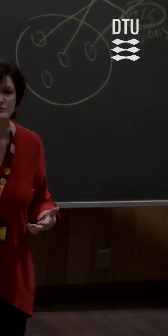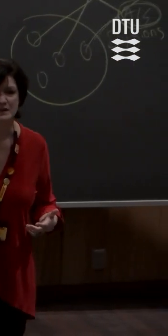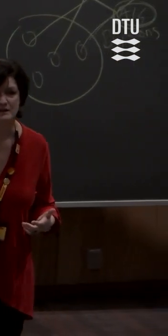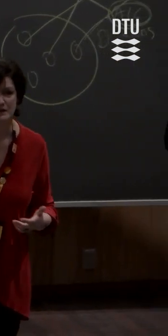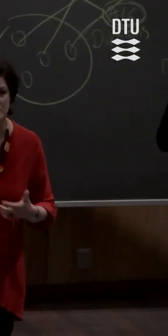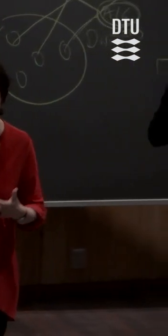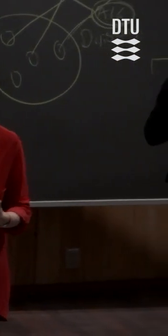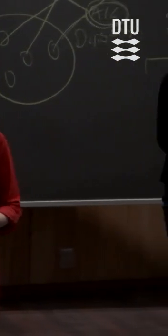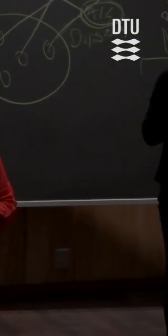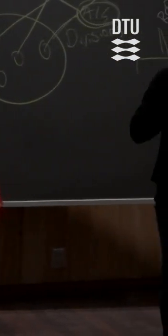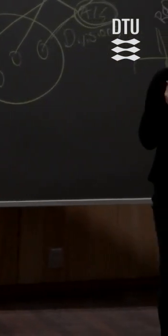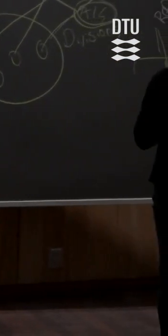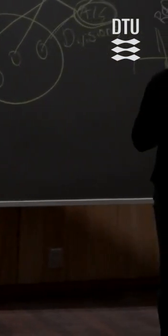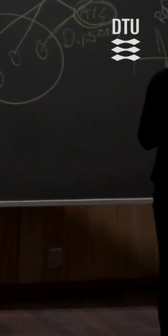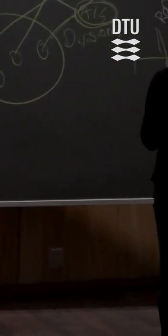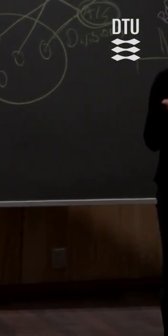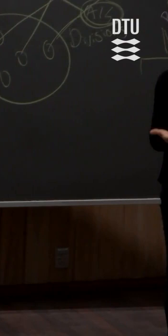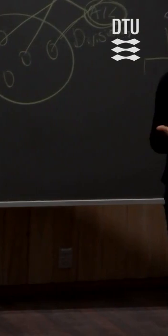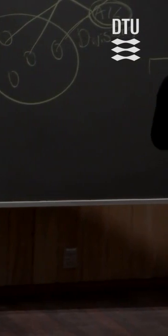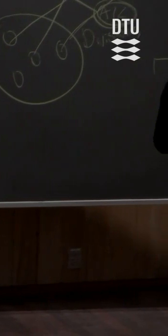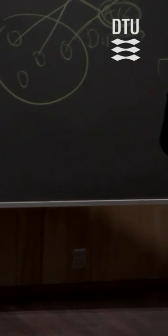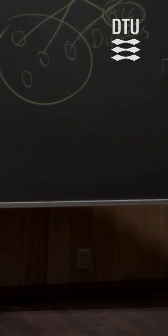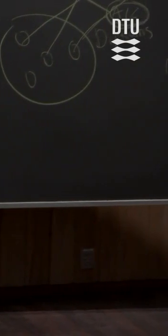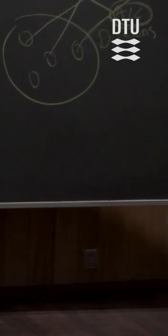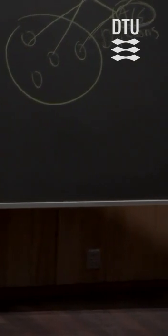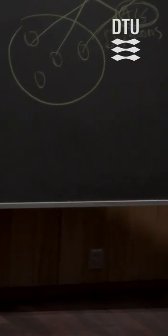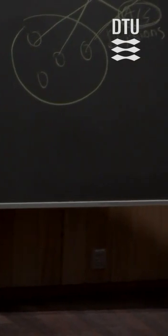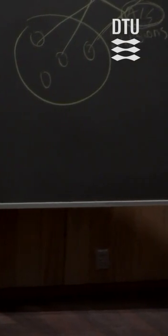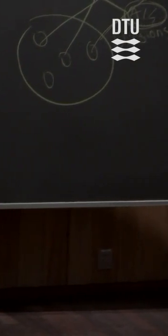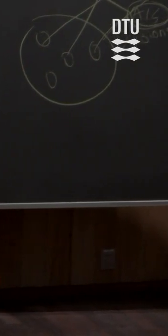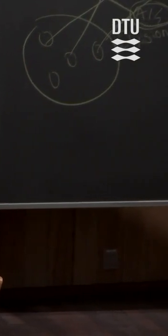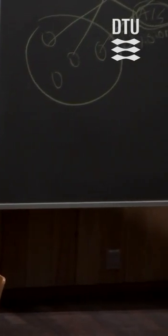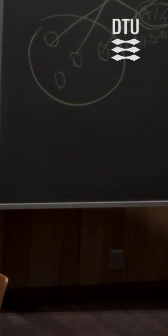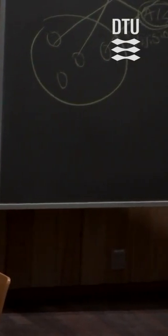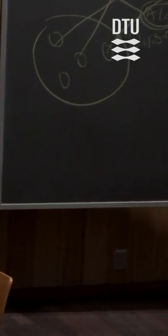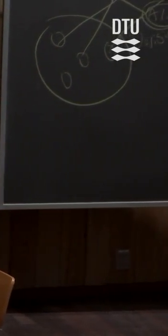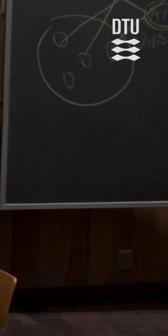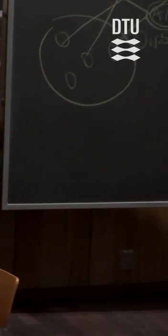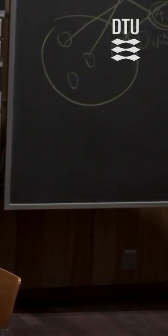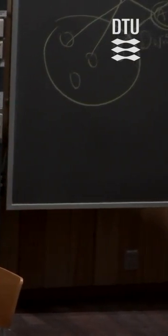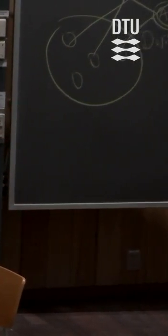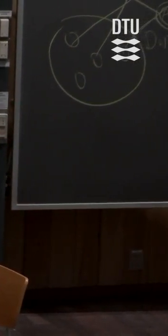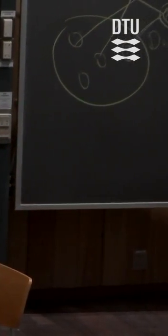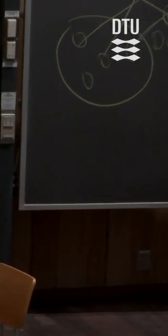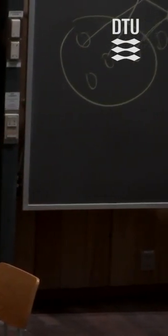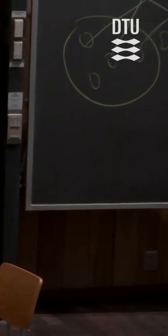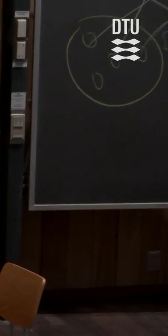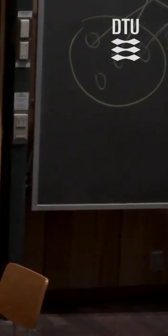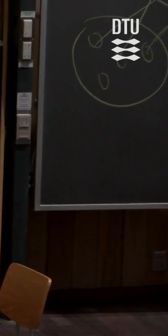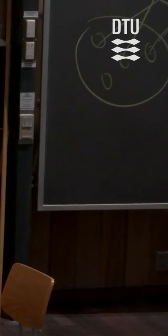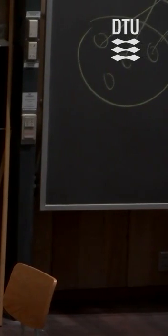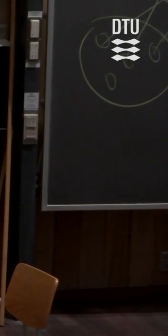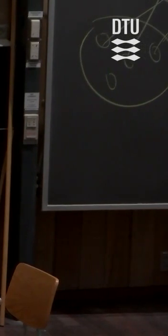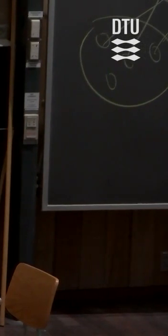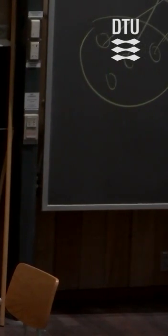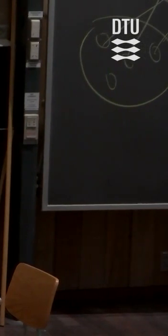for us to meet those needs and expectations and create profound, vicarious experiences with DHL Express,